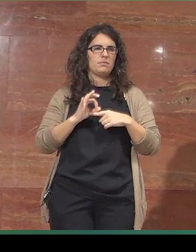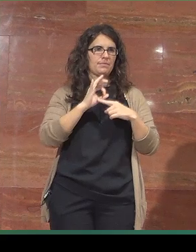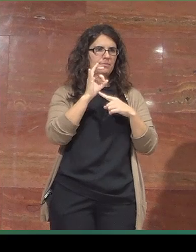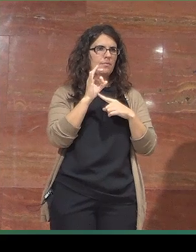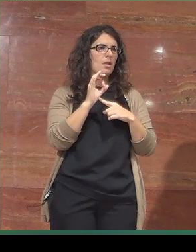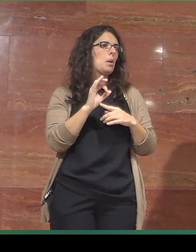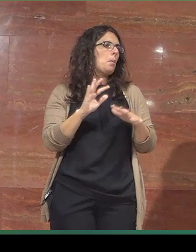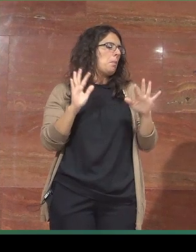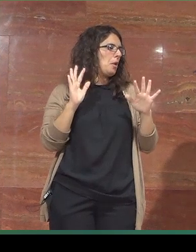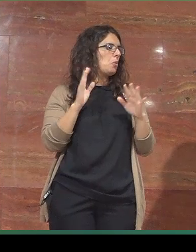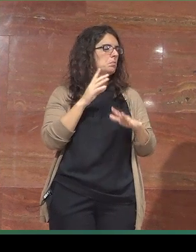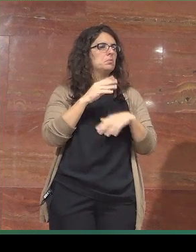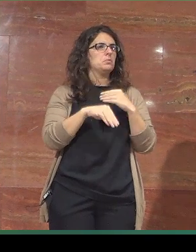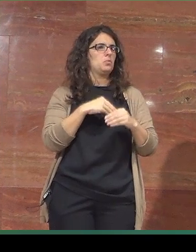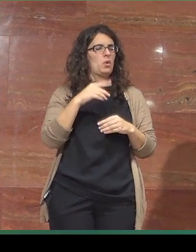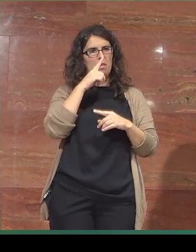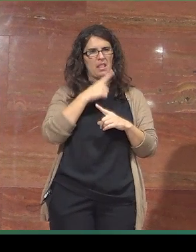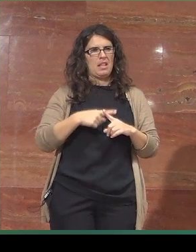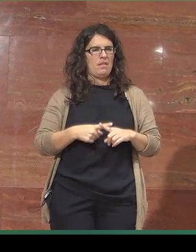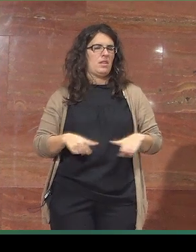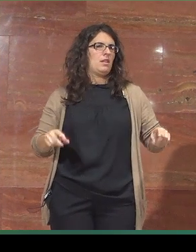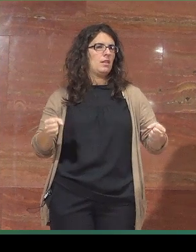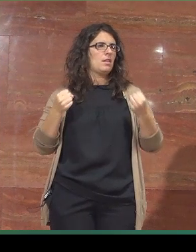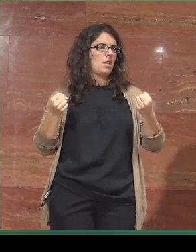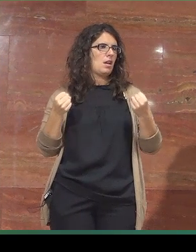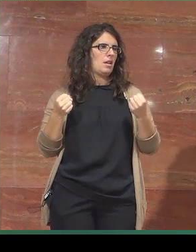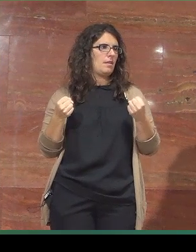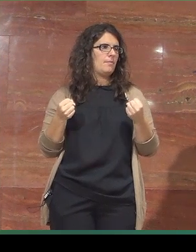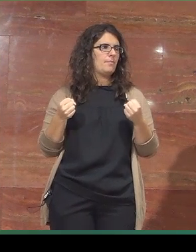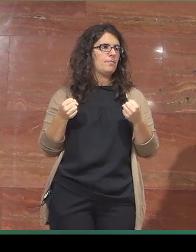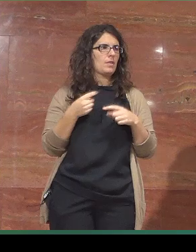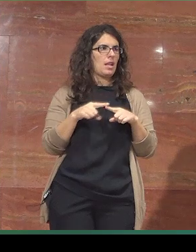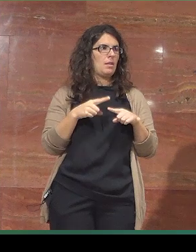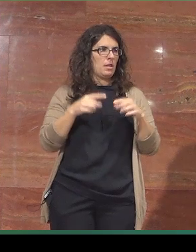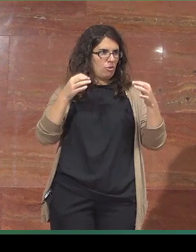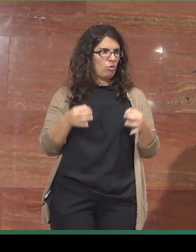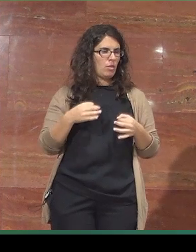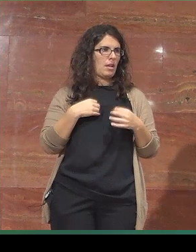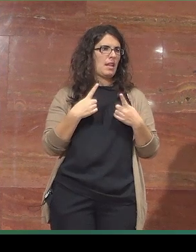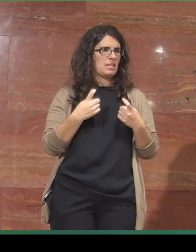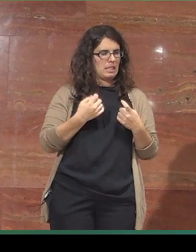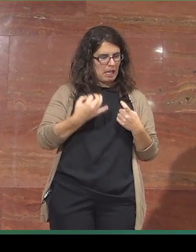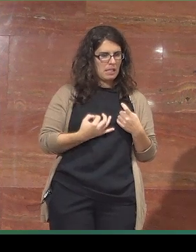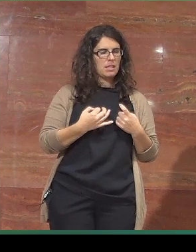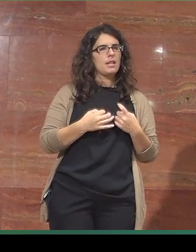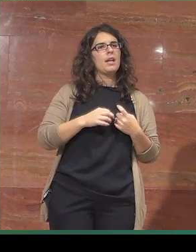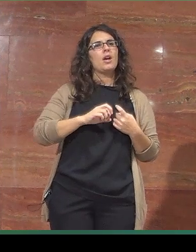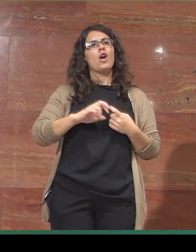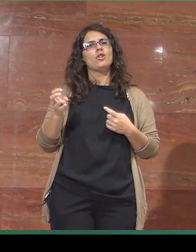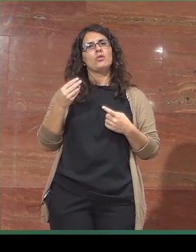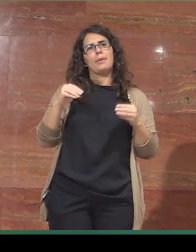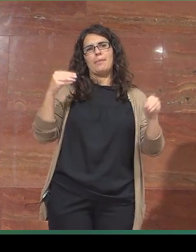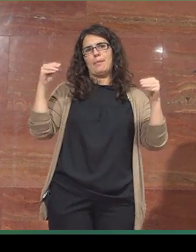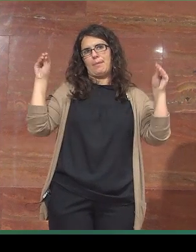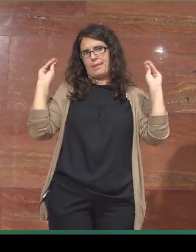distinction in between what is really the element you need and what are elements you don't need, or you need